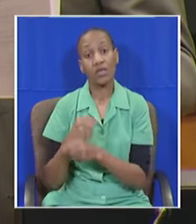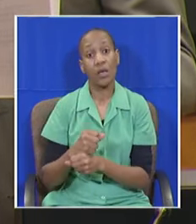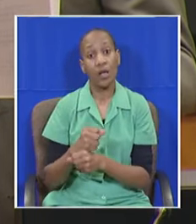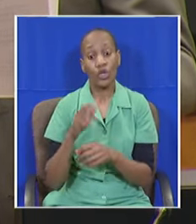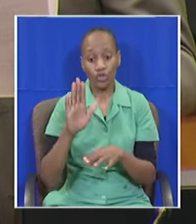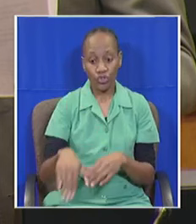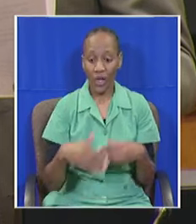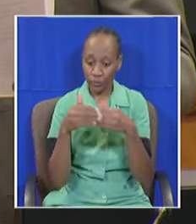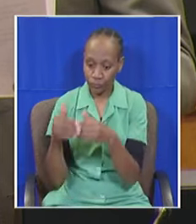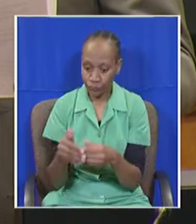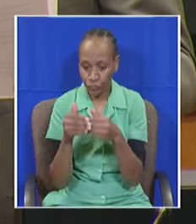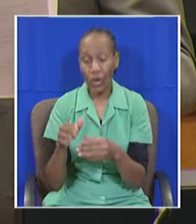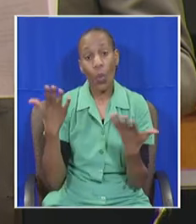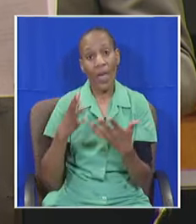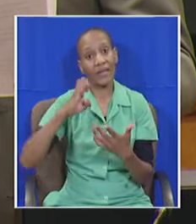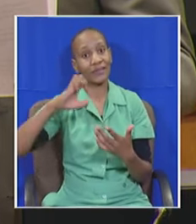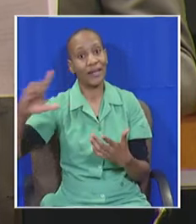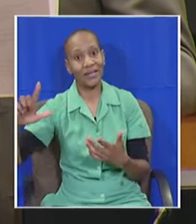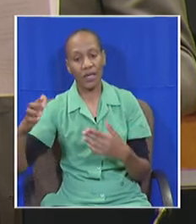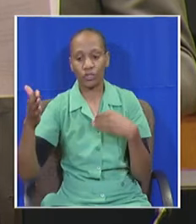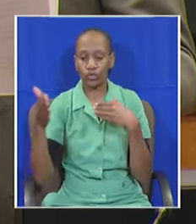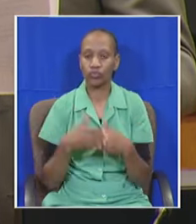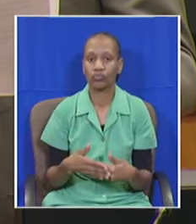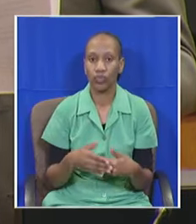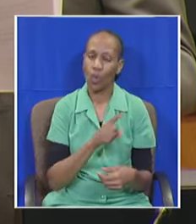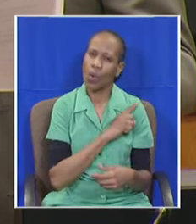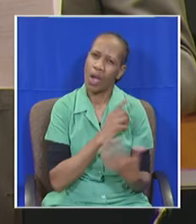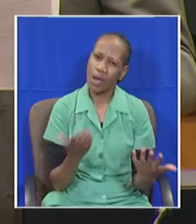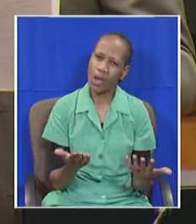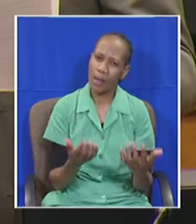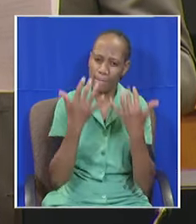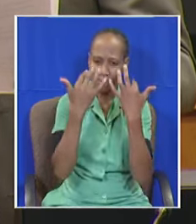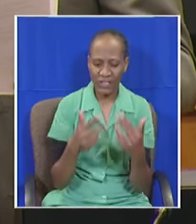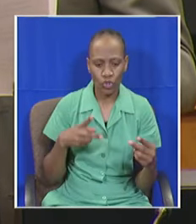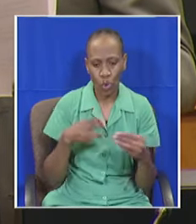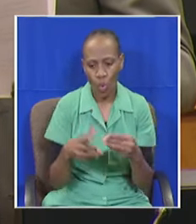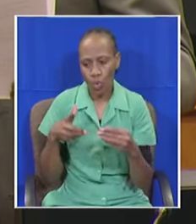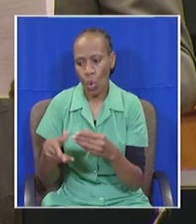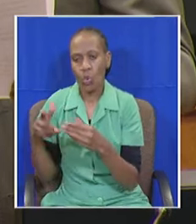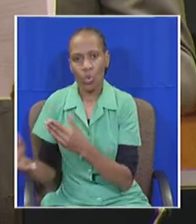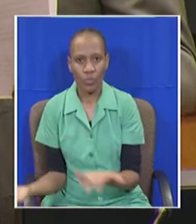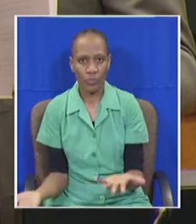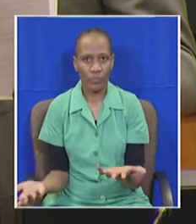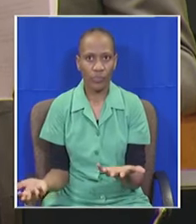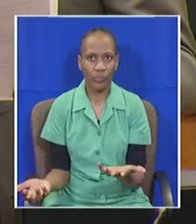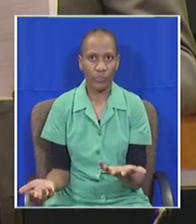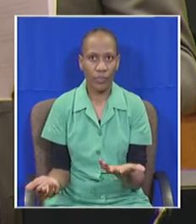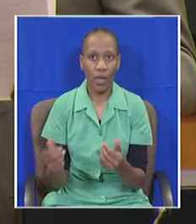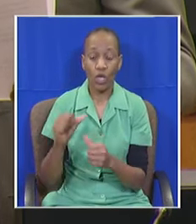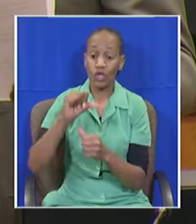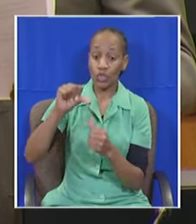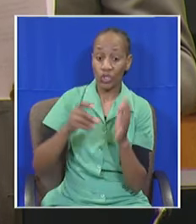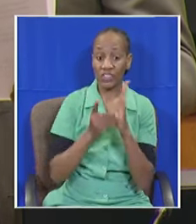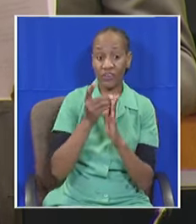East London ceased operations due to drastic state budget cuts. The Eastern Cape Social